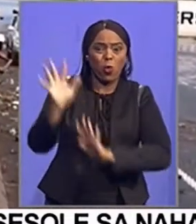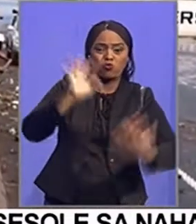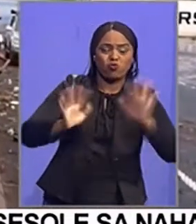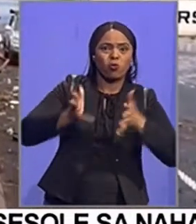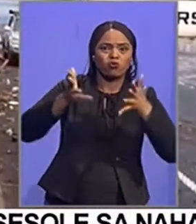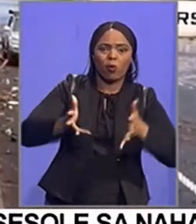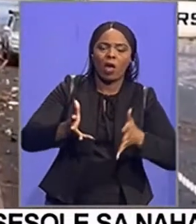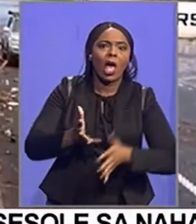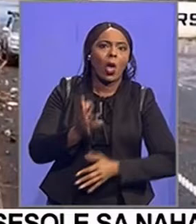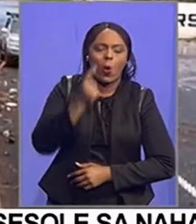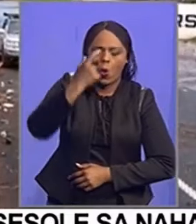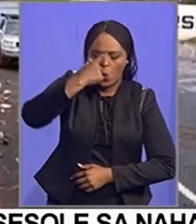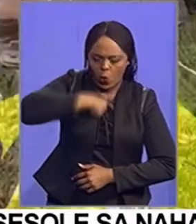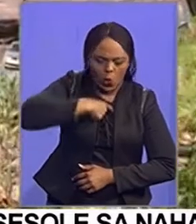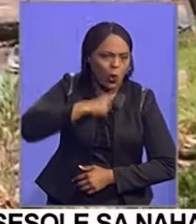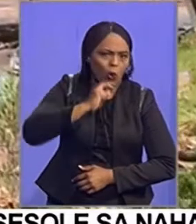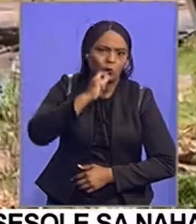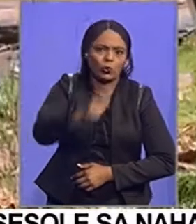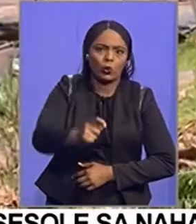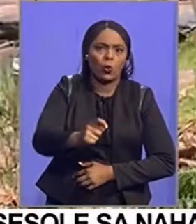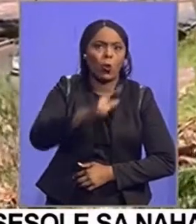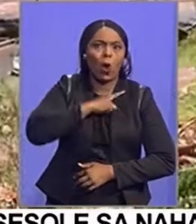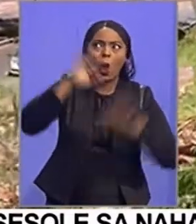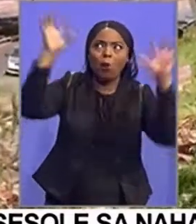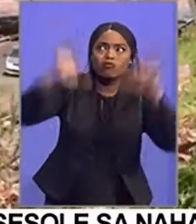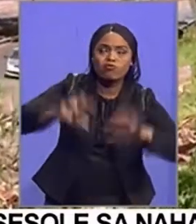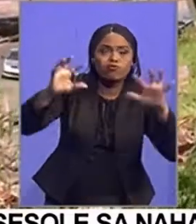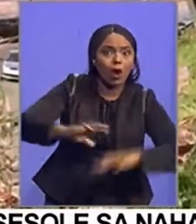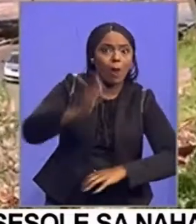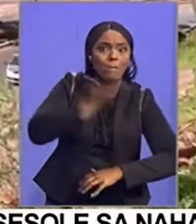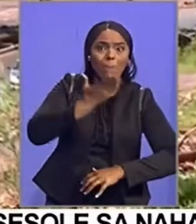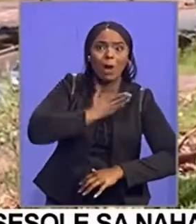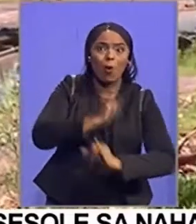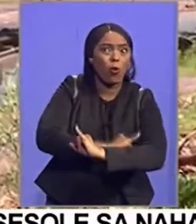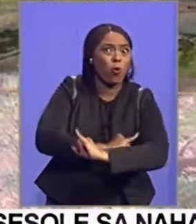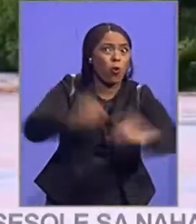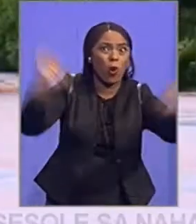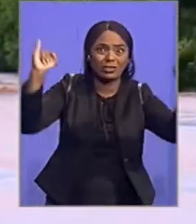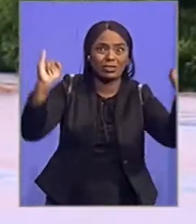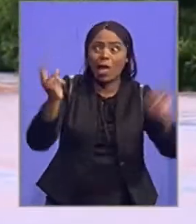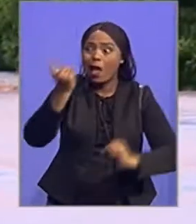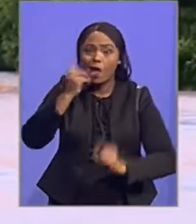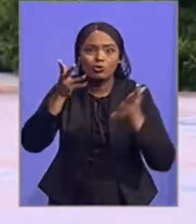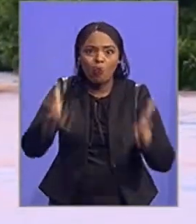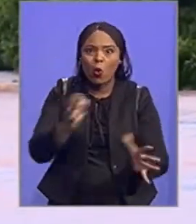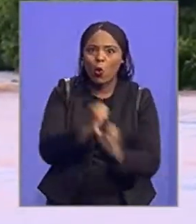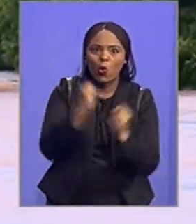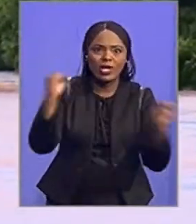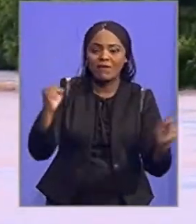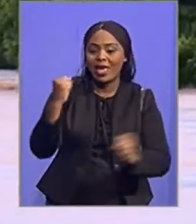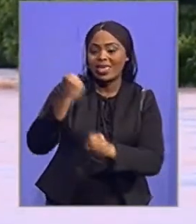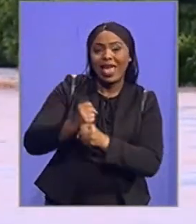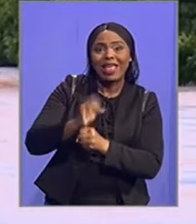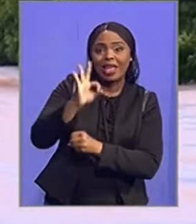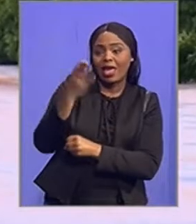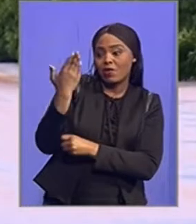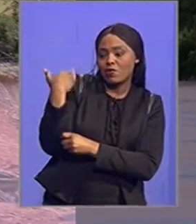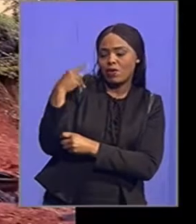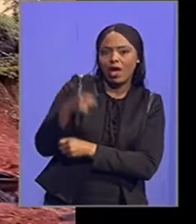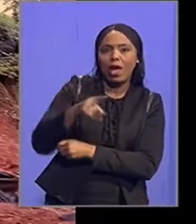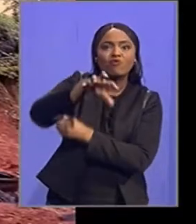ho hlaloswa dikgohola tsena ile tsempe ka ho fetisisa nalaneng ya naha ena. Dilemong tse tharo tse fetileng, profensi ena ya